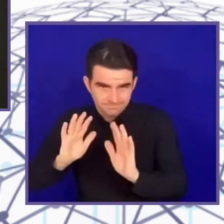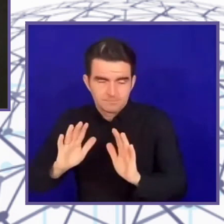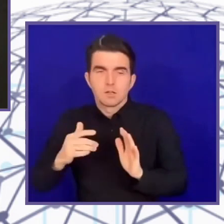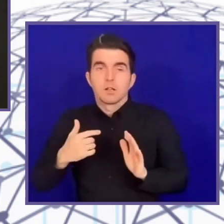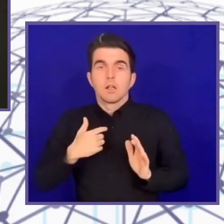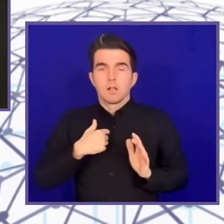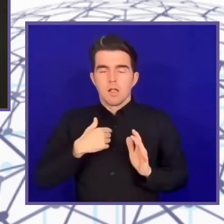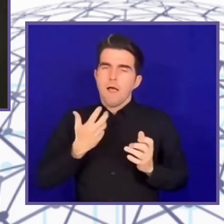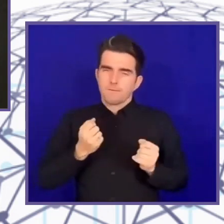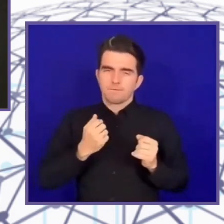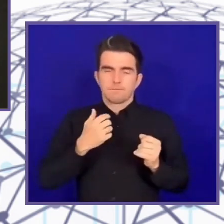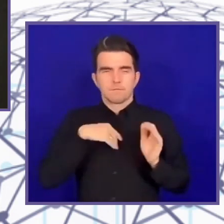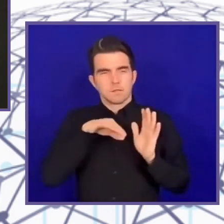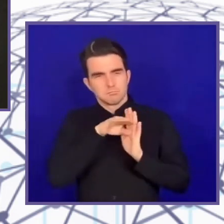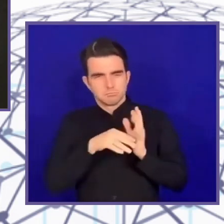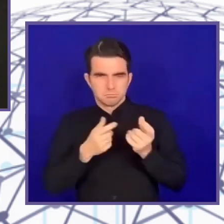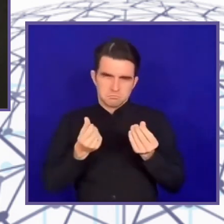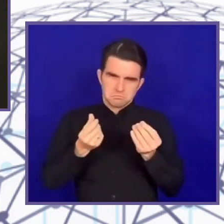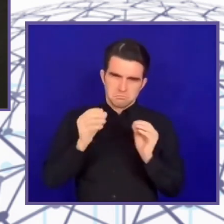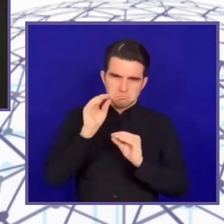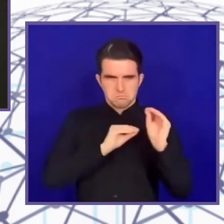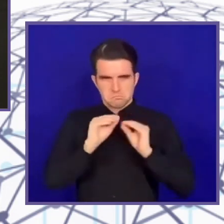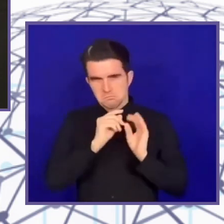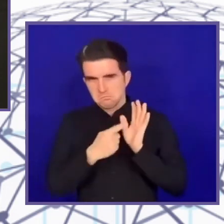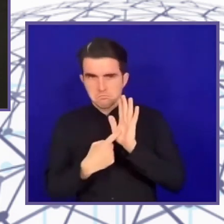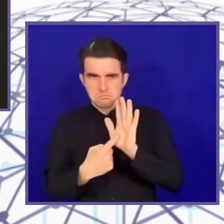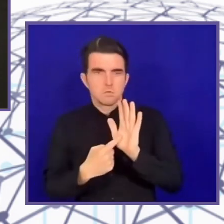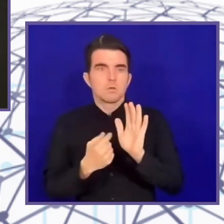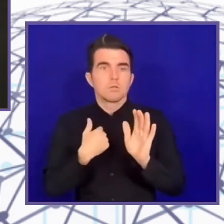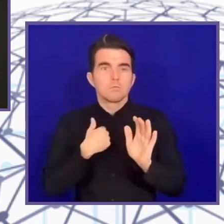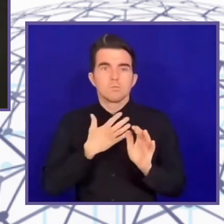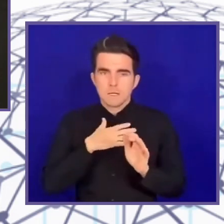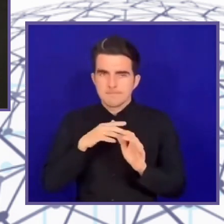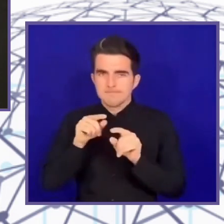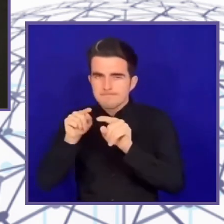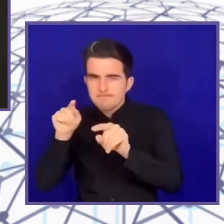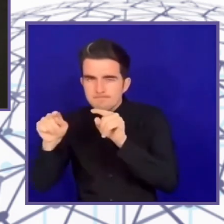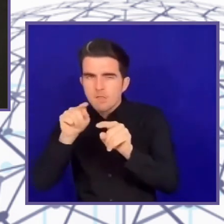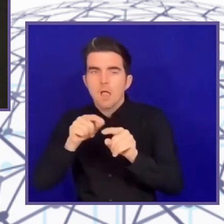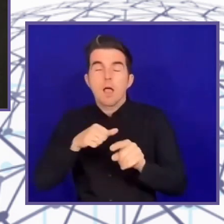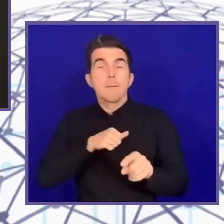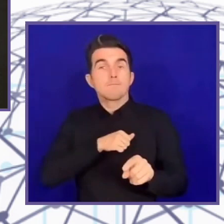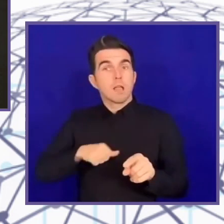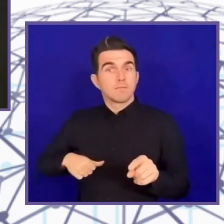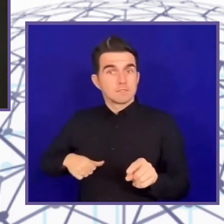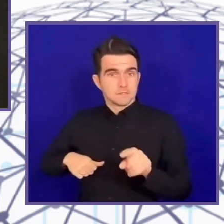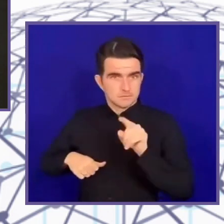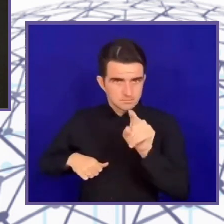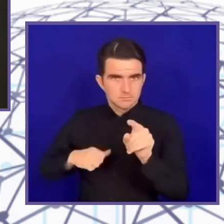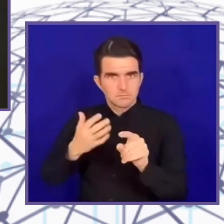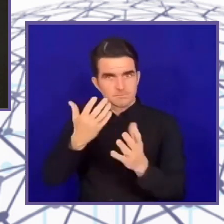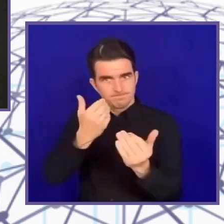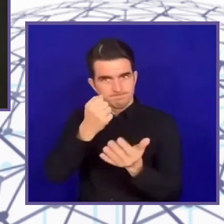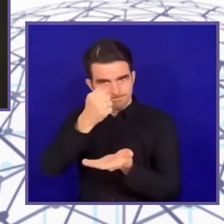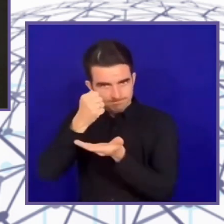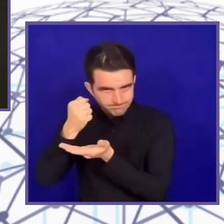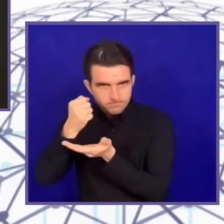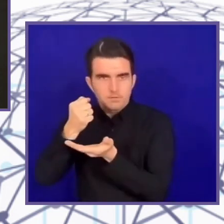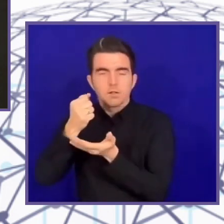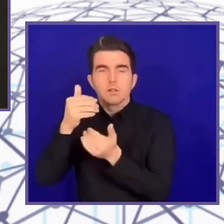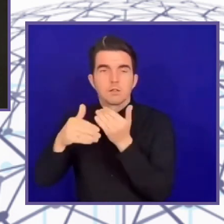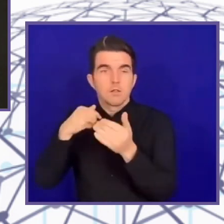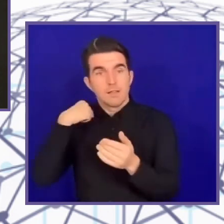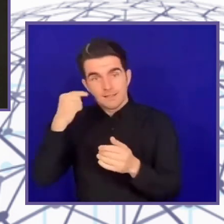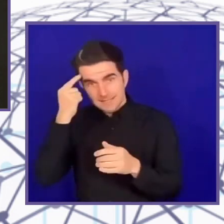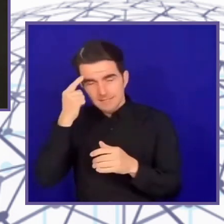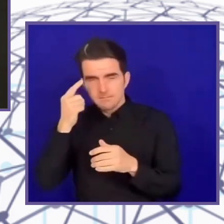on all regions, and it would probably be focused on those areas that are most likely to scale. You might make an assumption about what that might be given the